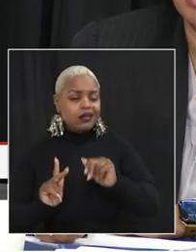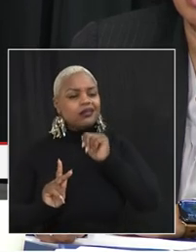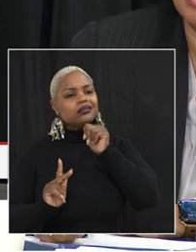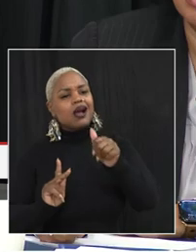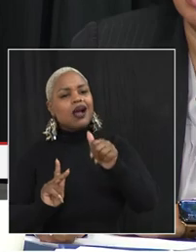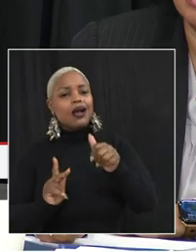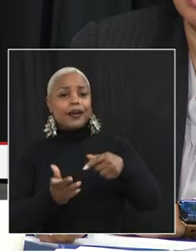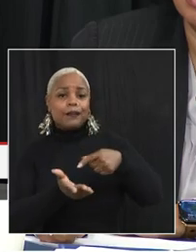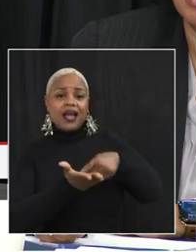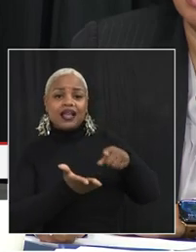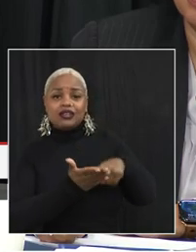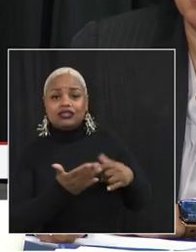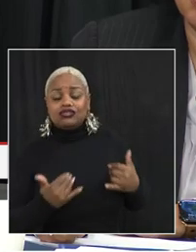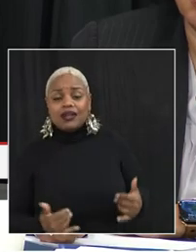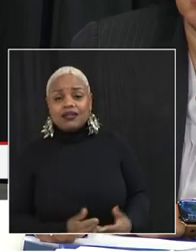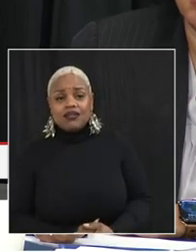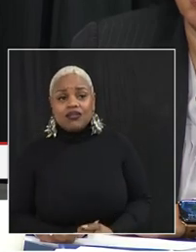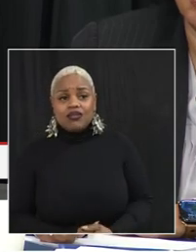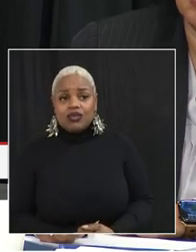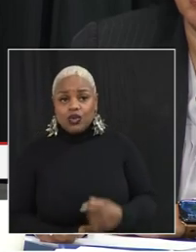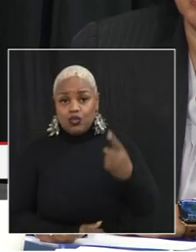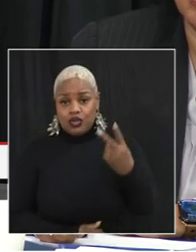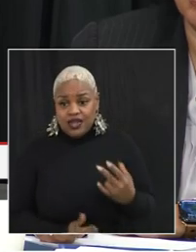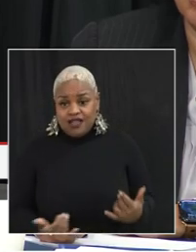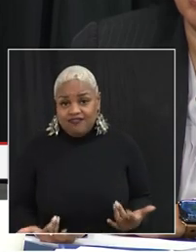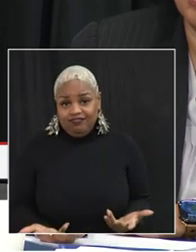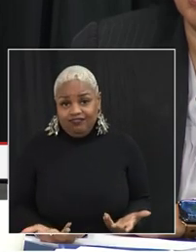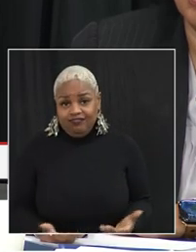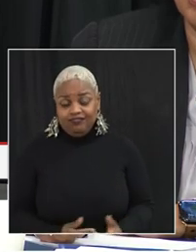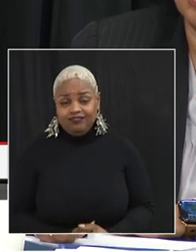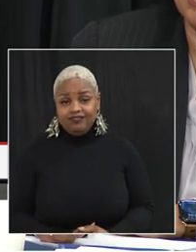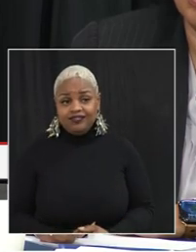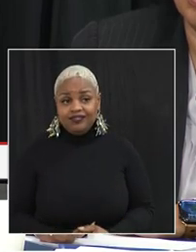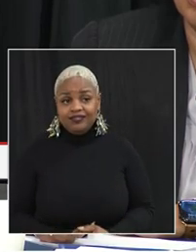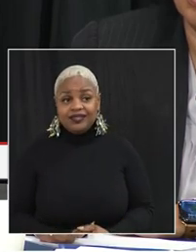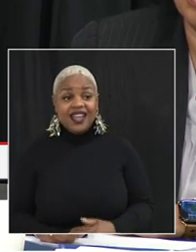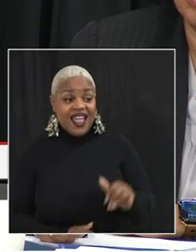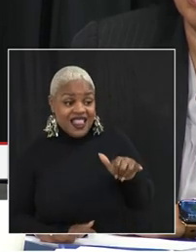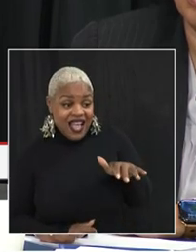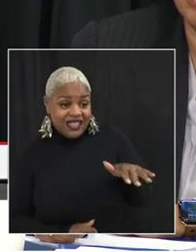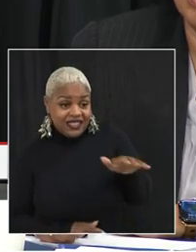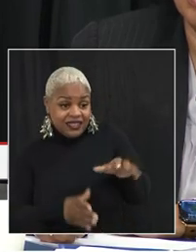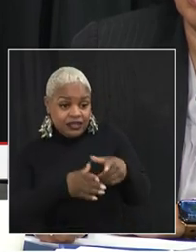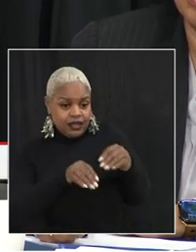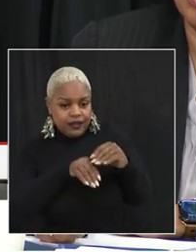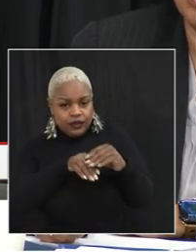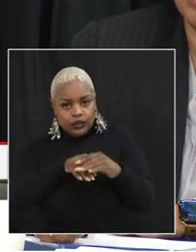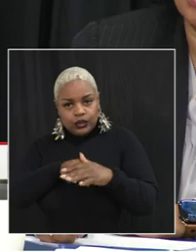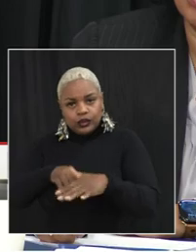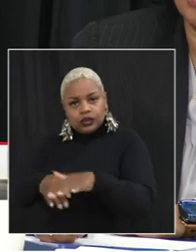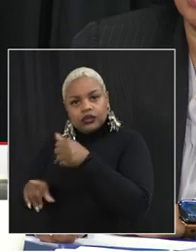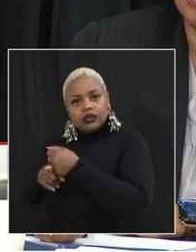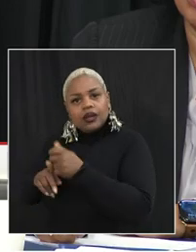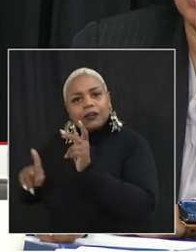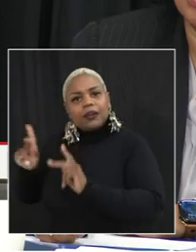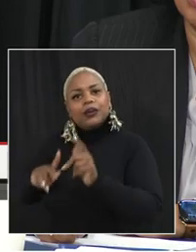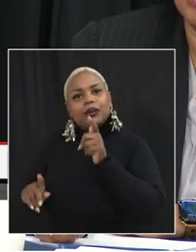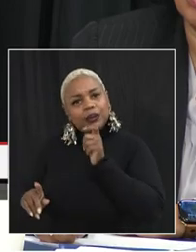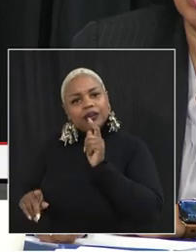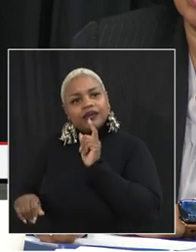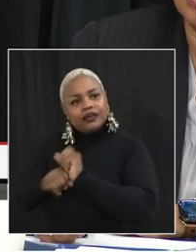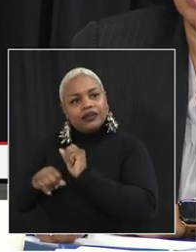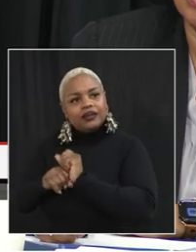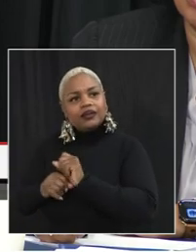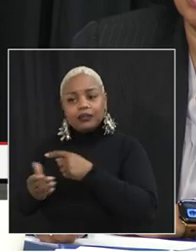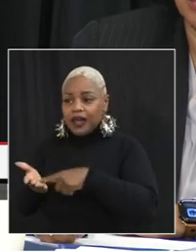rent. And that is impacting the 70-some% of the people who are,